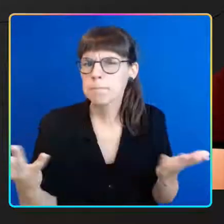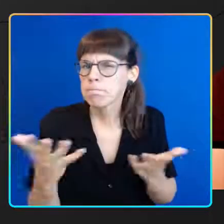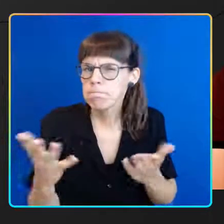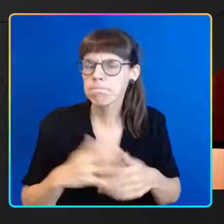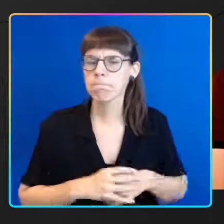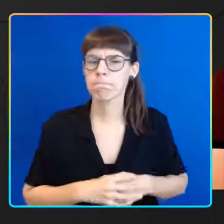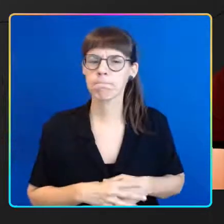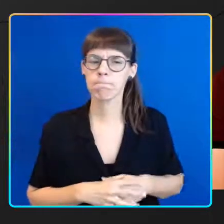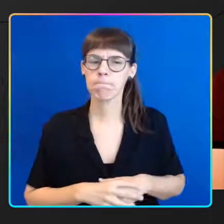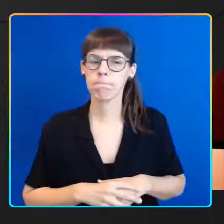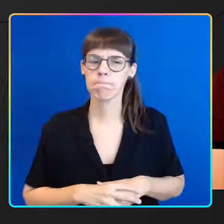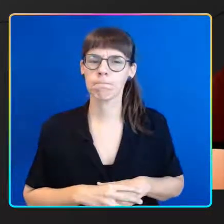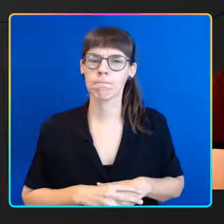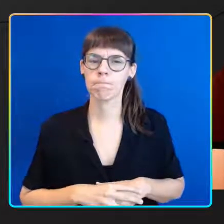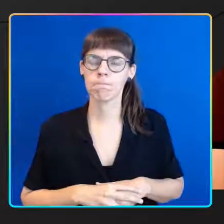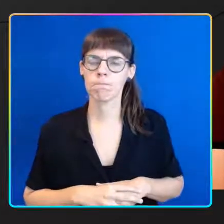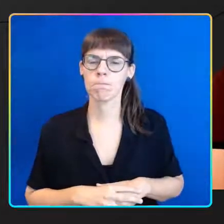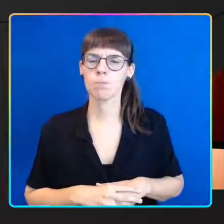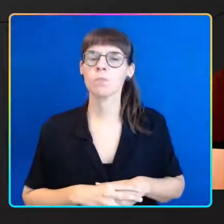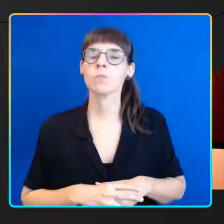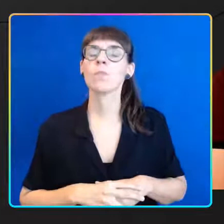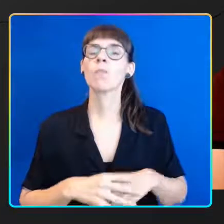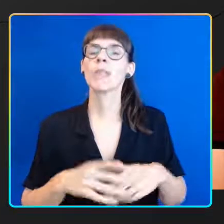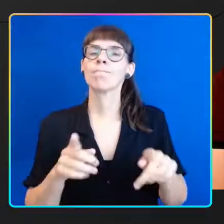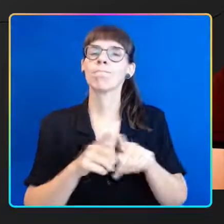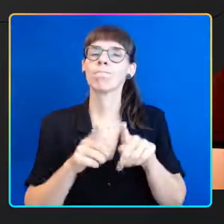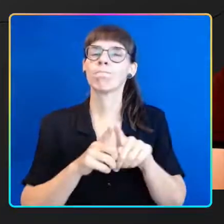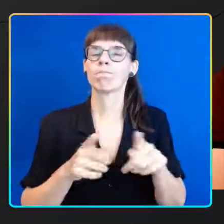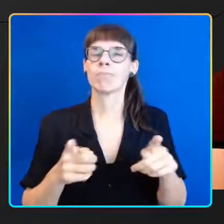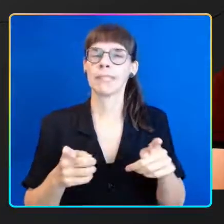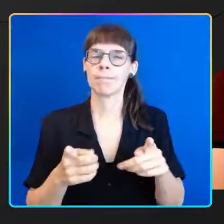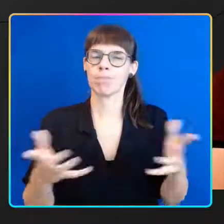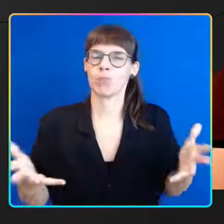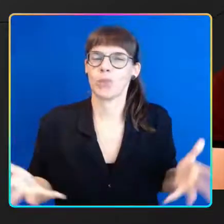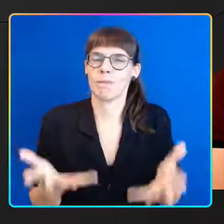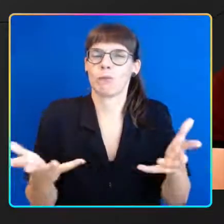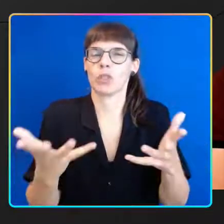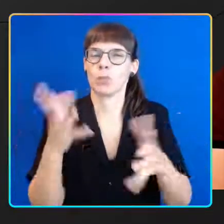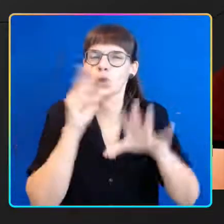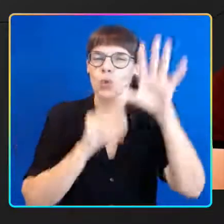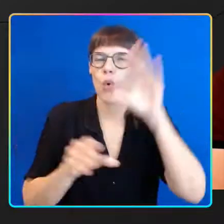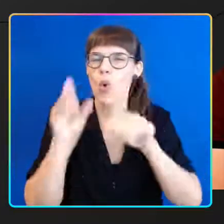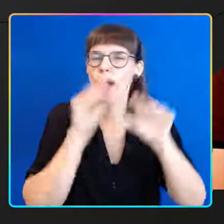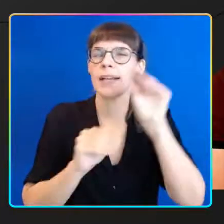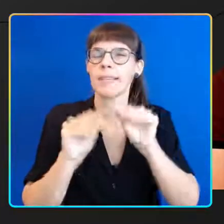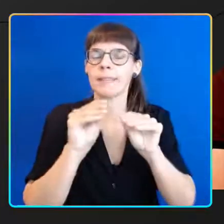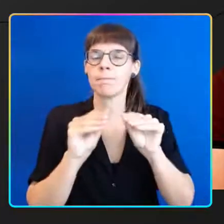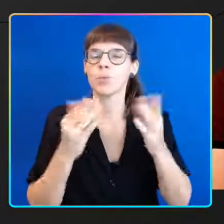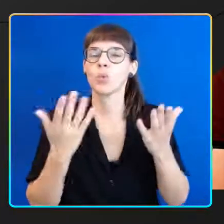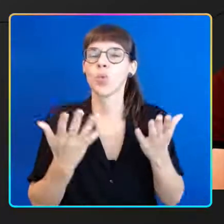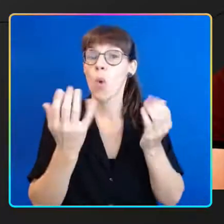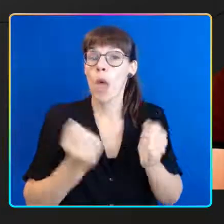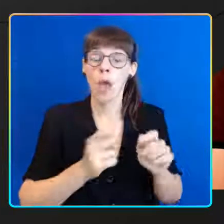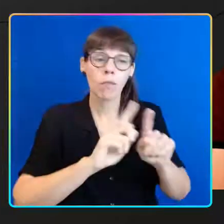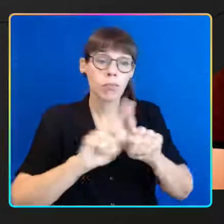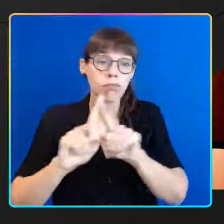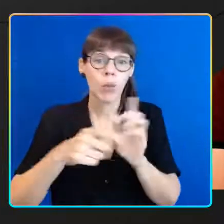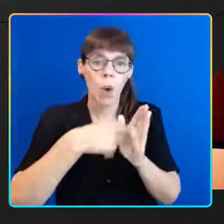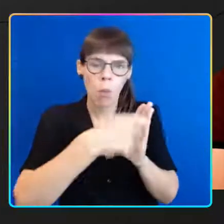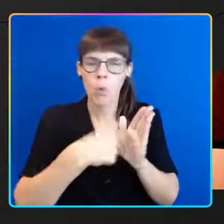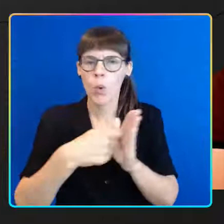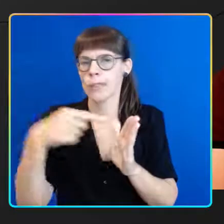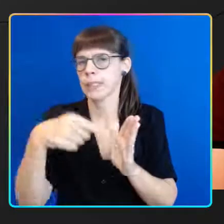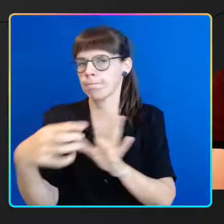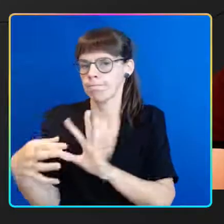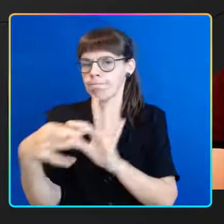It's reinforcement learning. We had some projects, thought of projects on that. but not